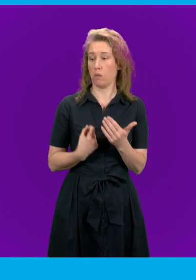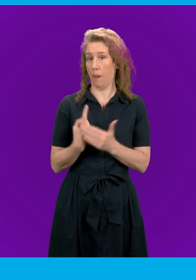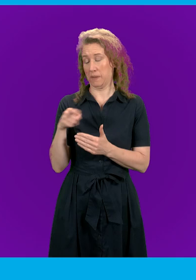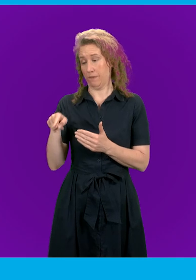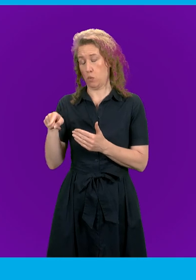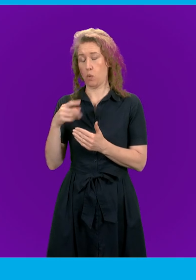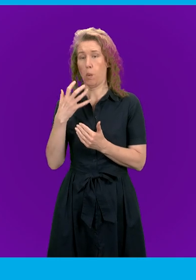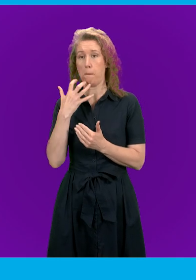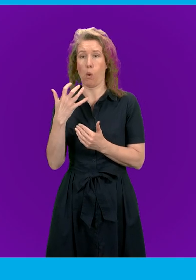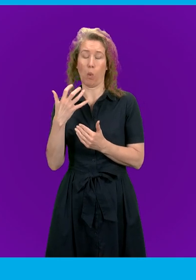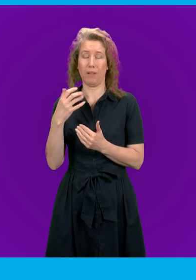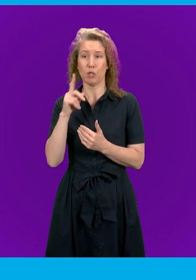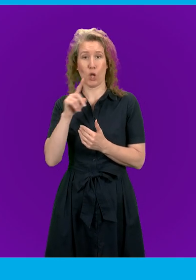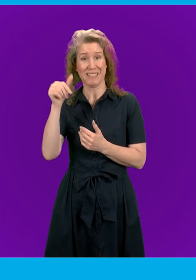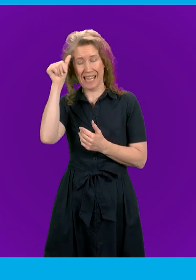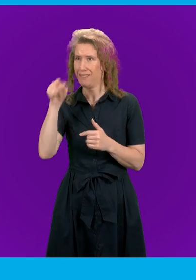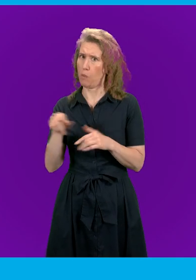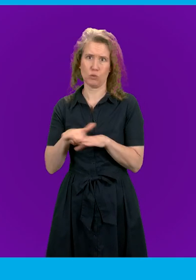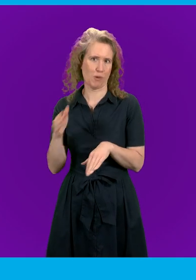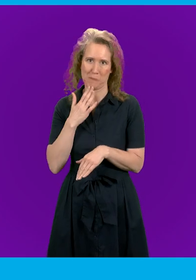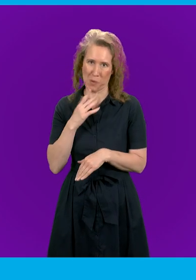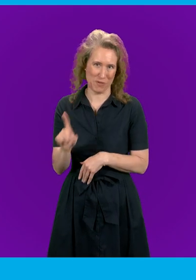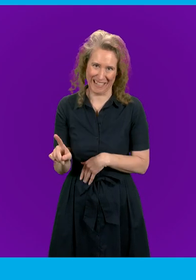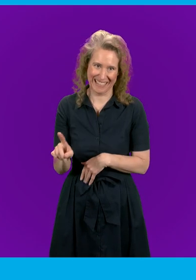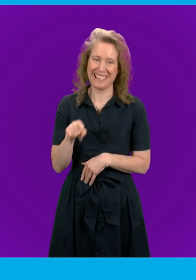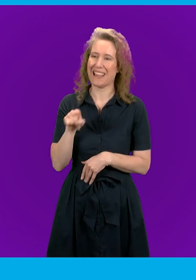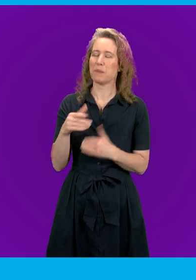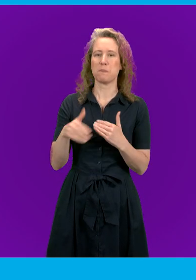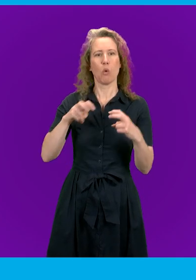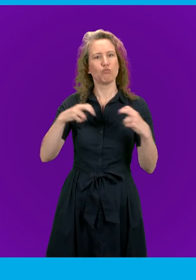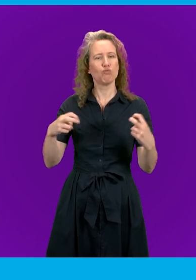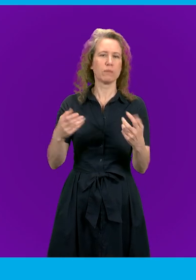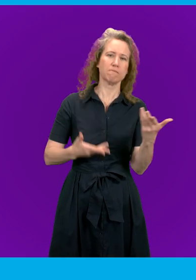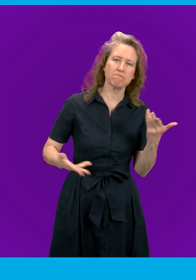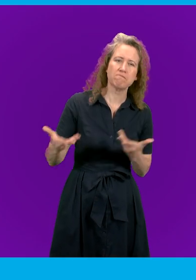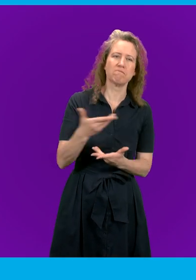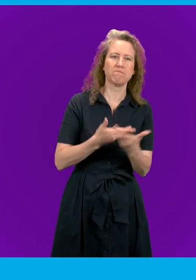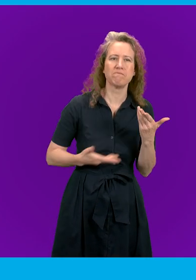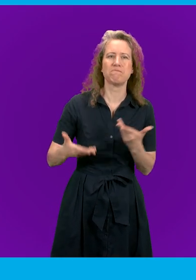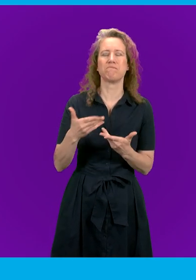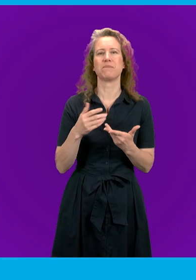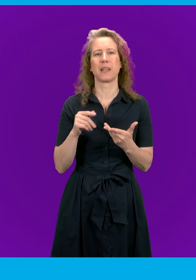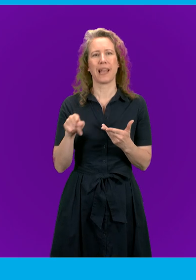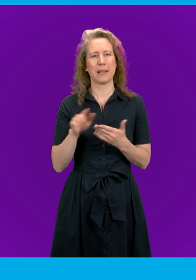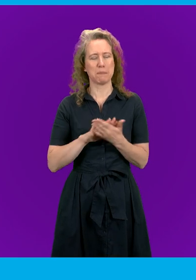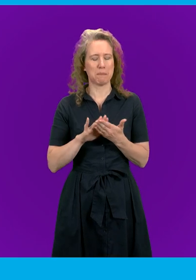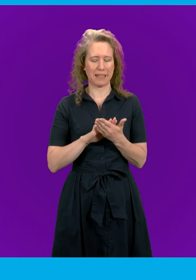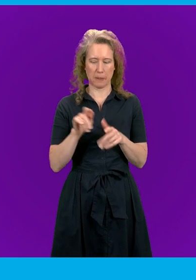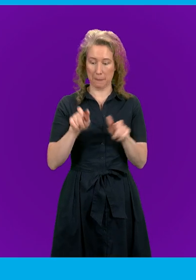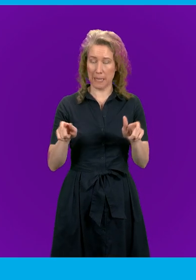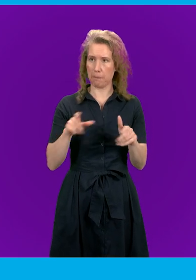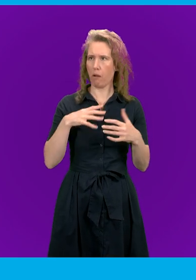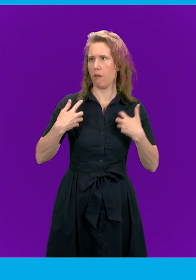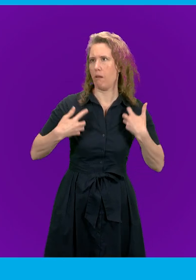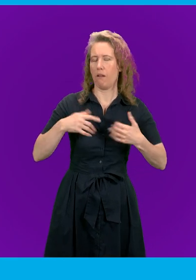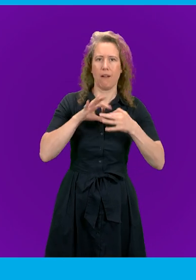Ken was not boring. It was more of a sit down discussion, and it meant that people engaged